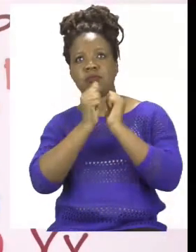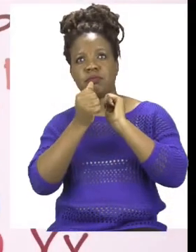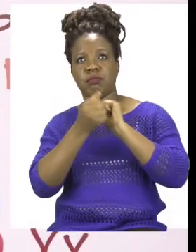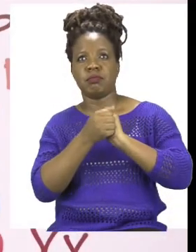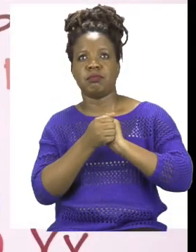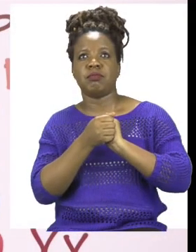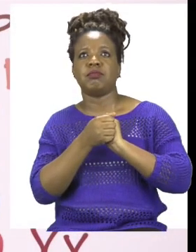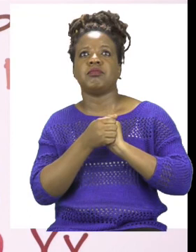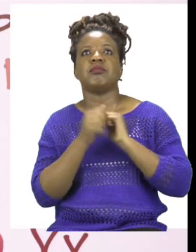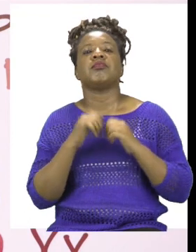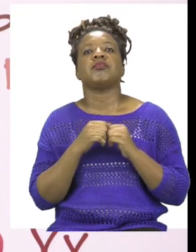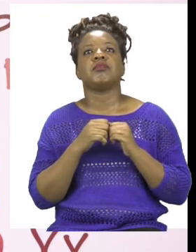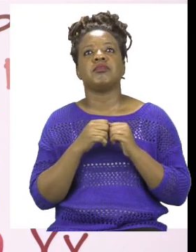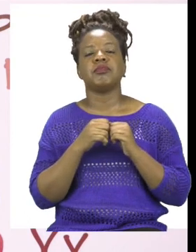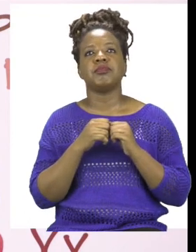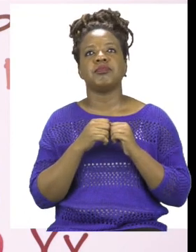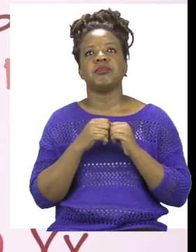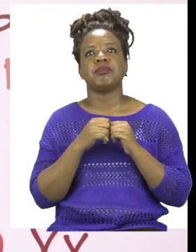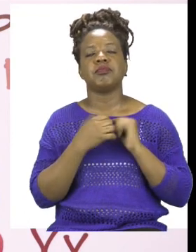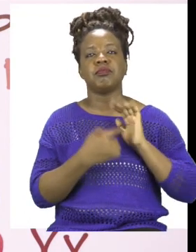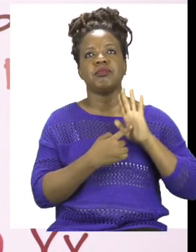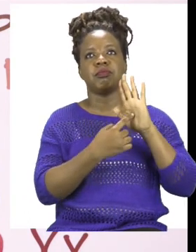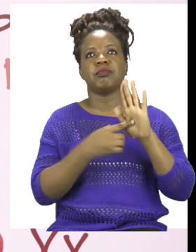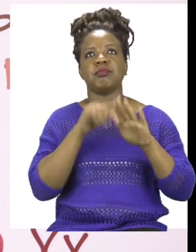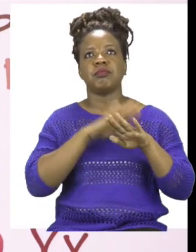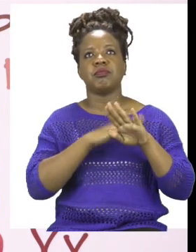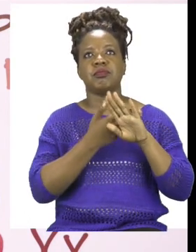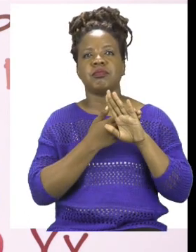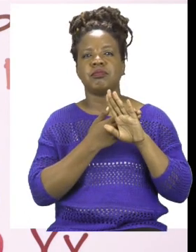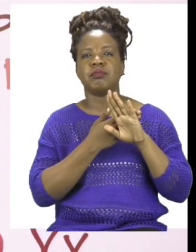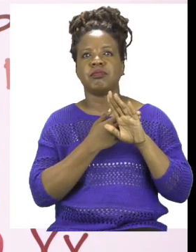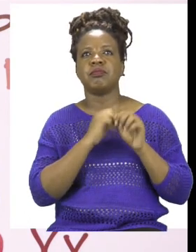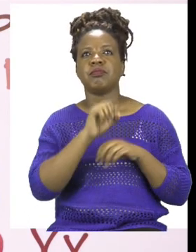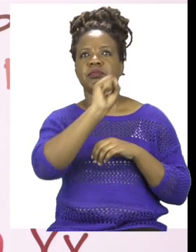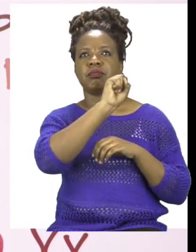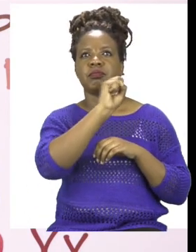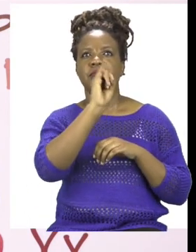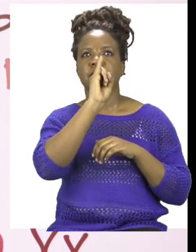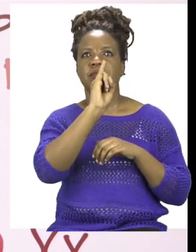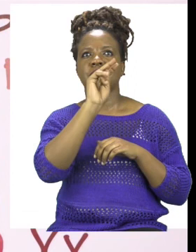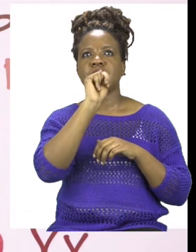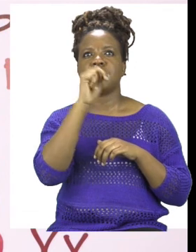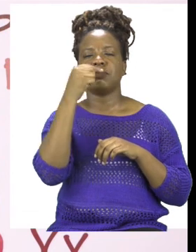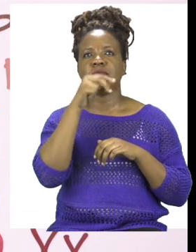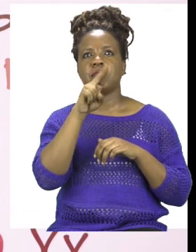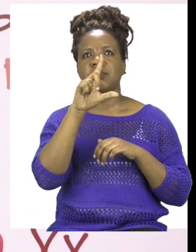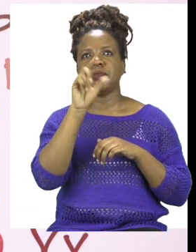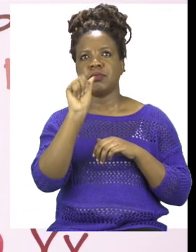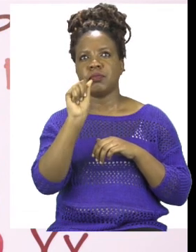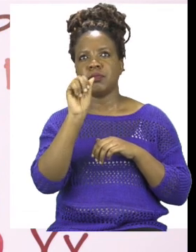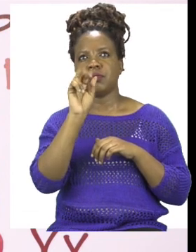with a few that I have put on the board. Now, you can see for number one, the words in brackets that we have